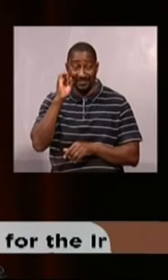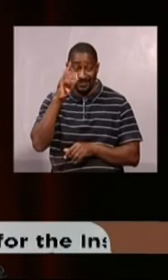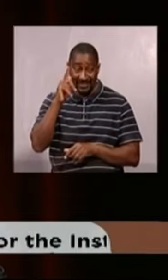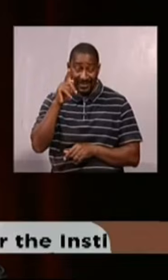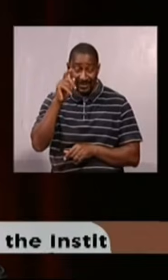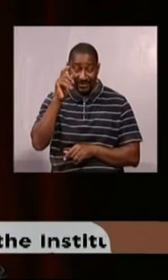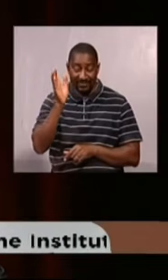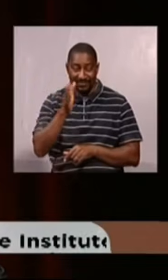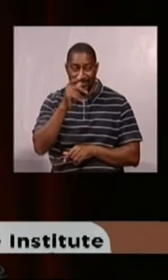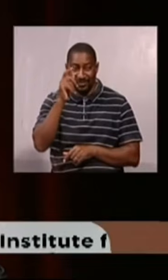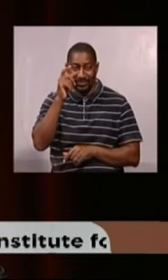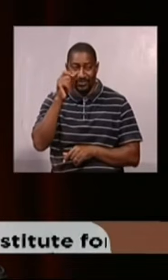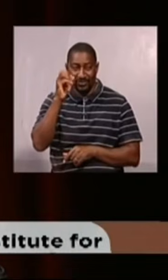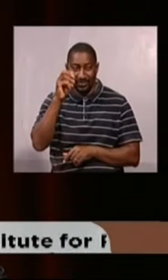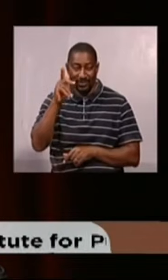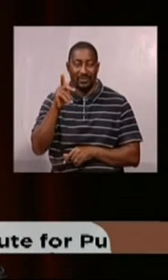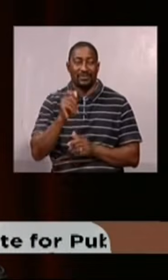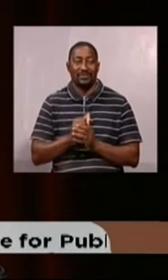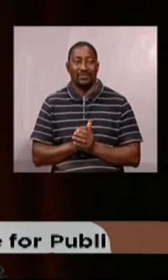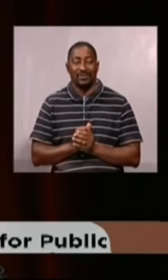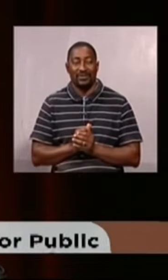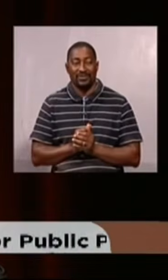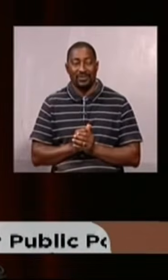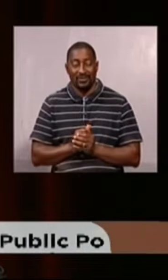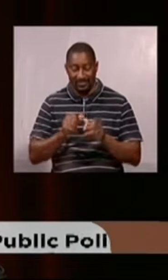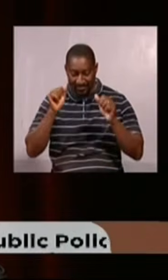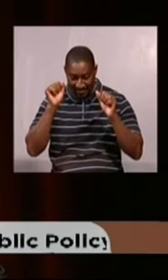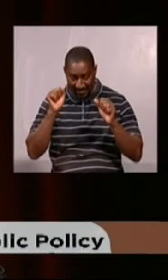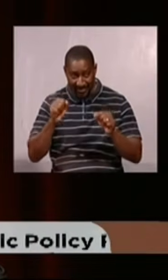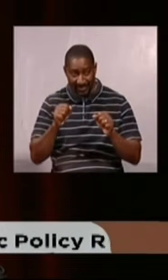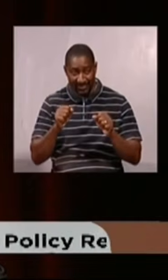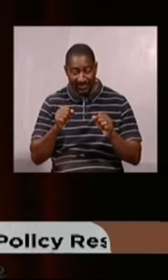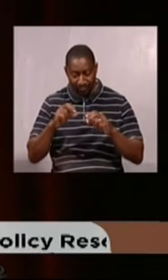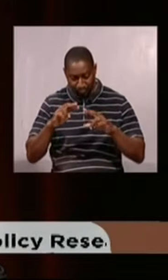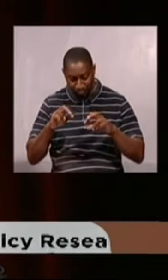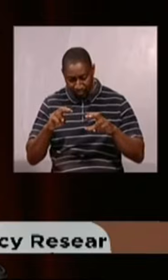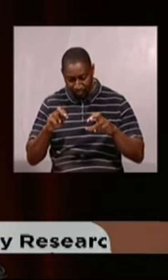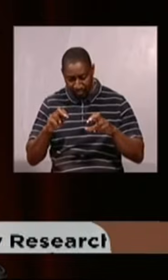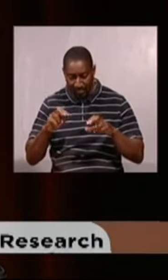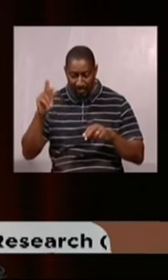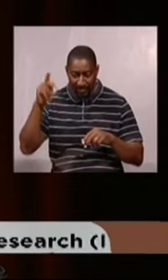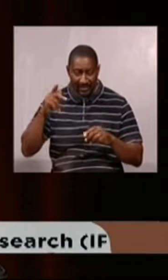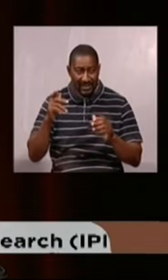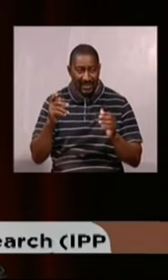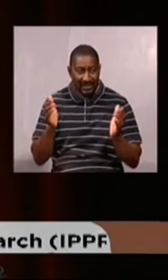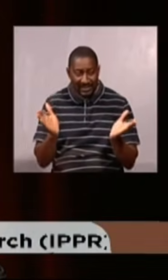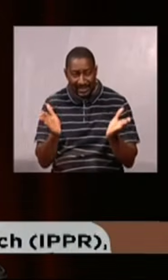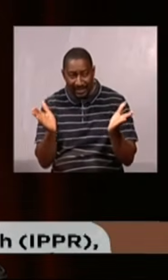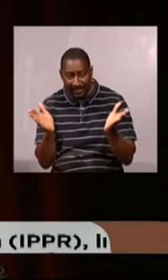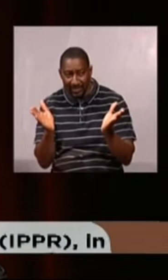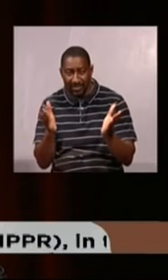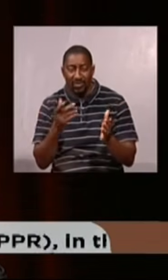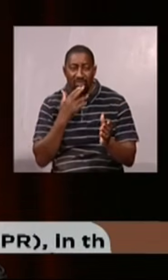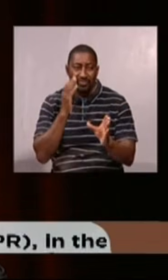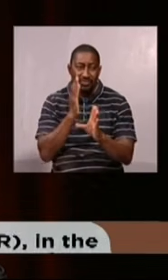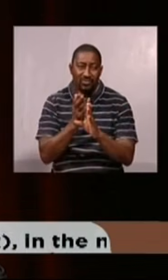everybody's on the notion and we think it's a trend, that there's a force that you must. You need to analyze your political campaign, who the target market is.